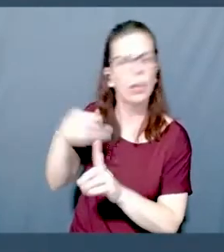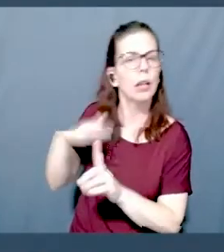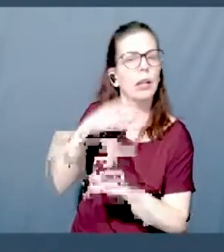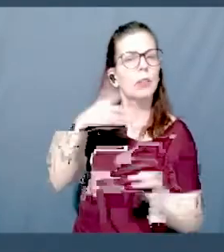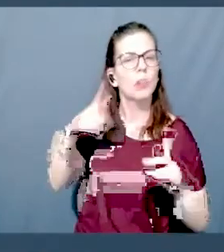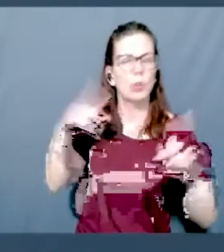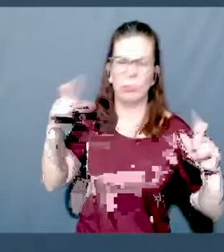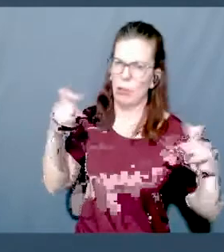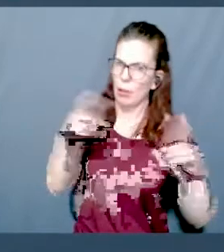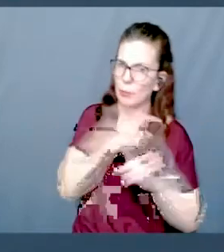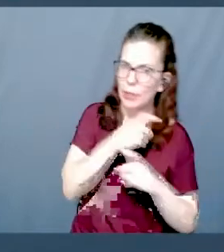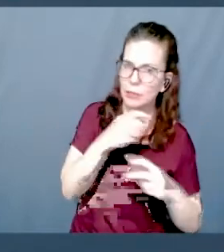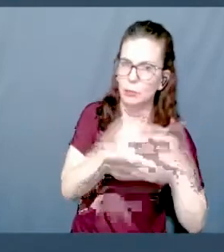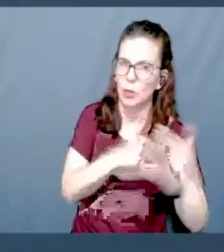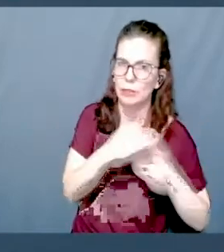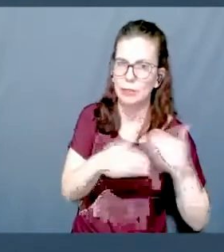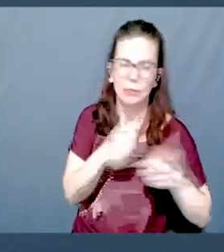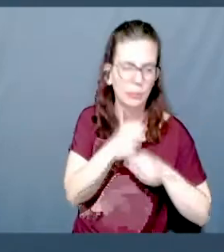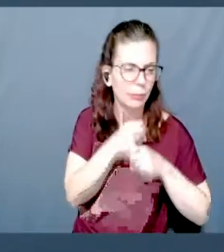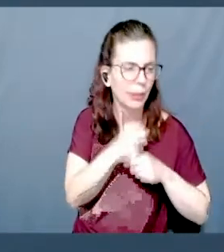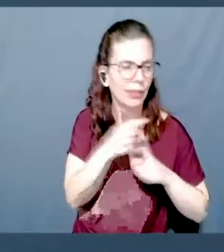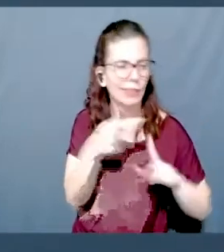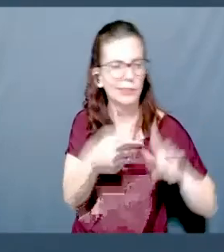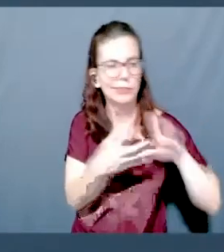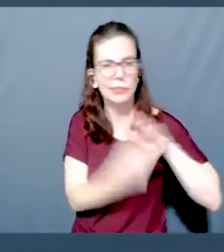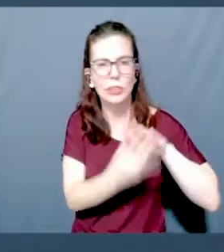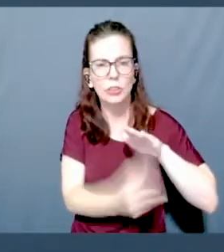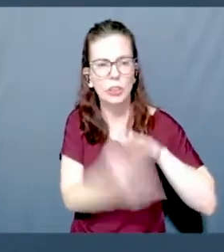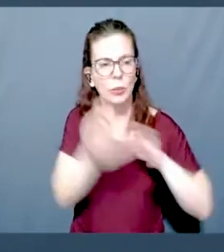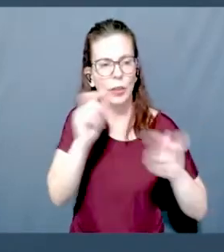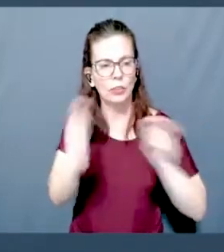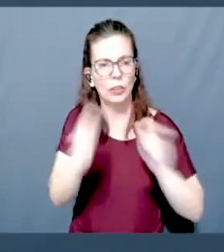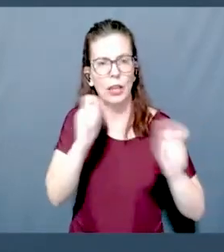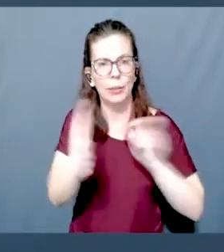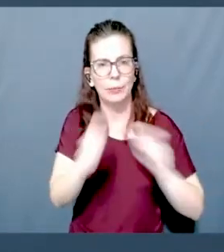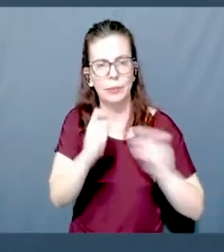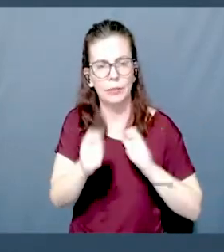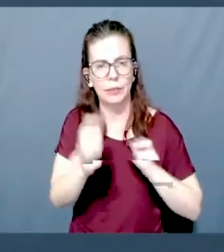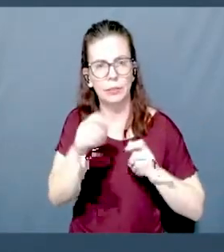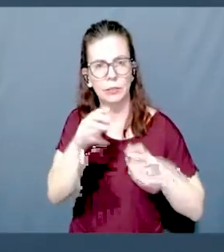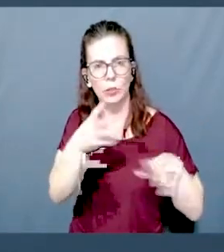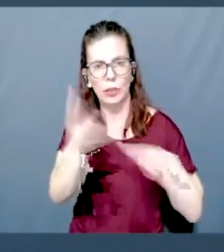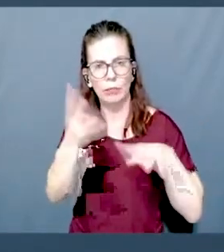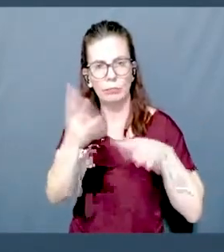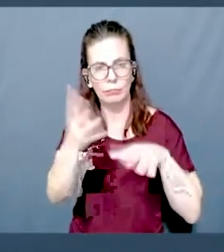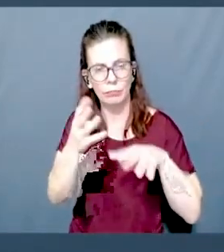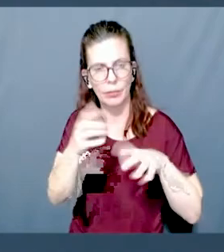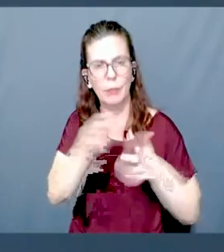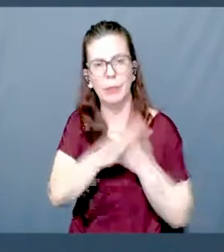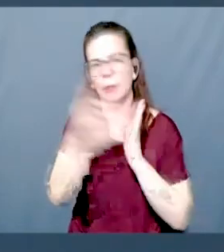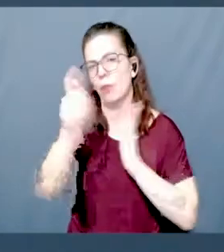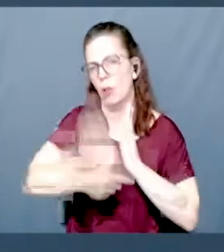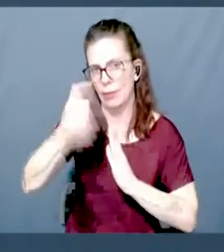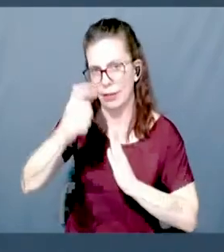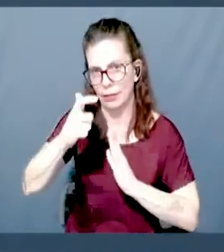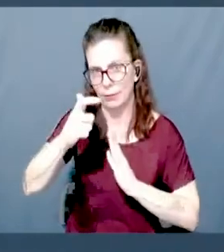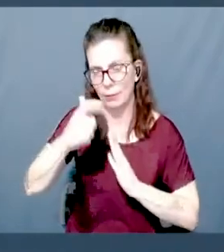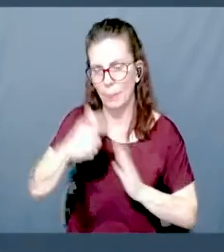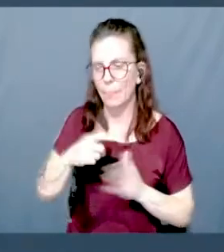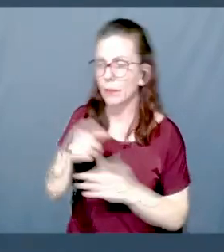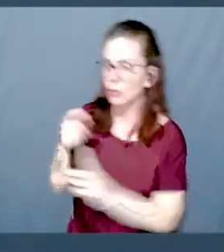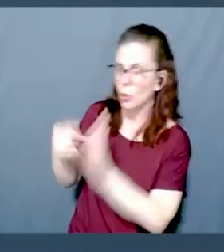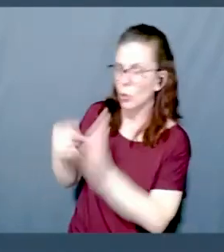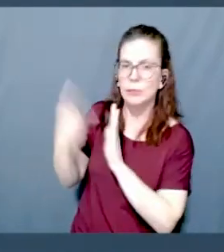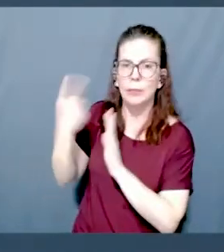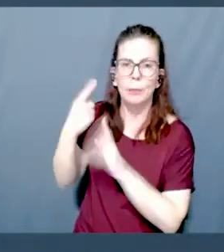these various renditions that adapt to changing bandwidth and makes them completely automatic. So now somebody who maybe doesn't have